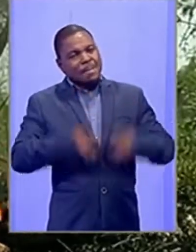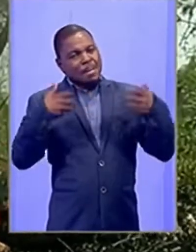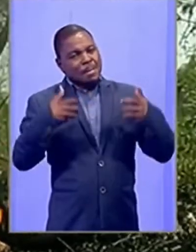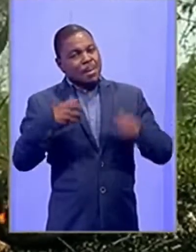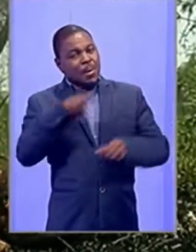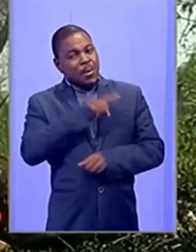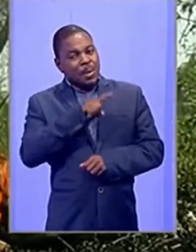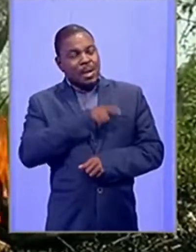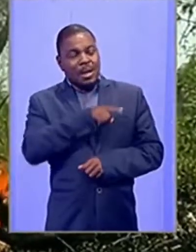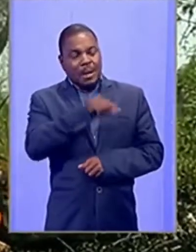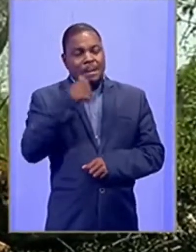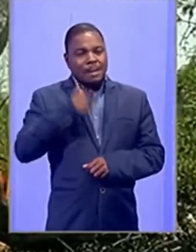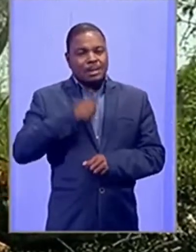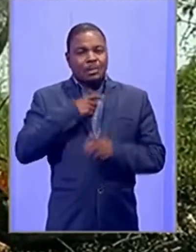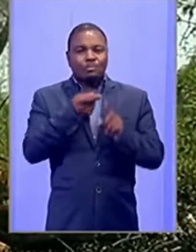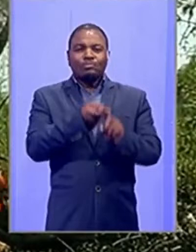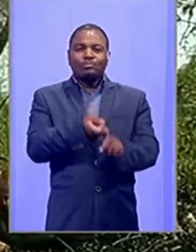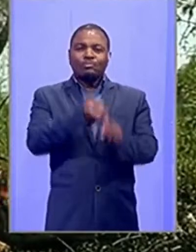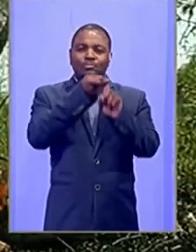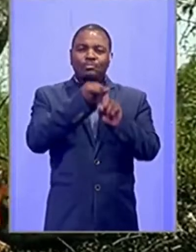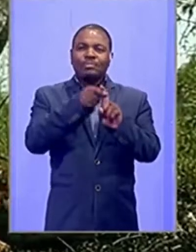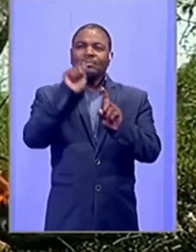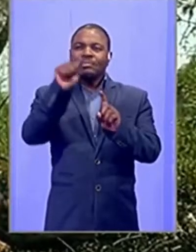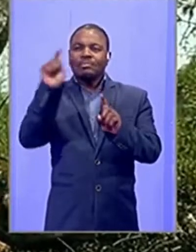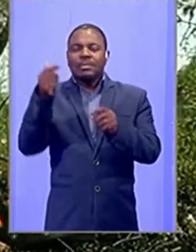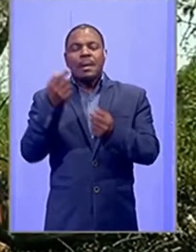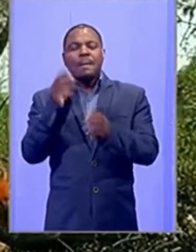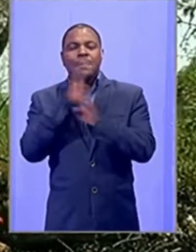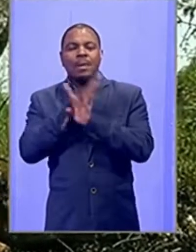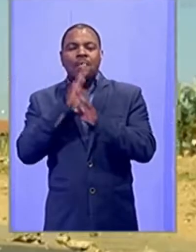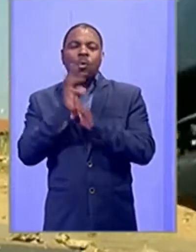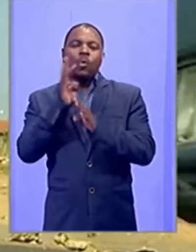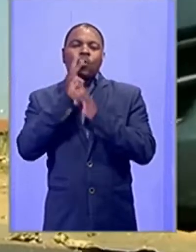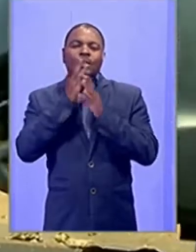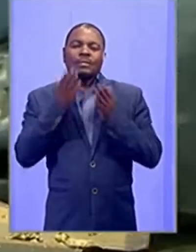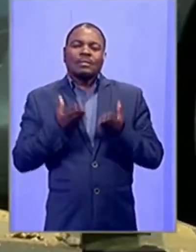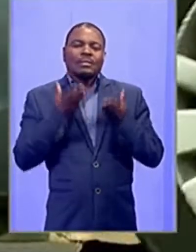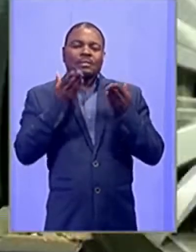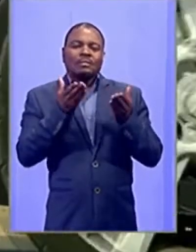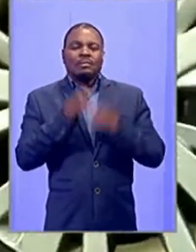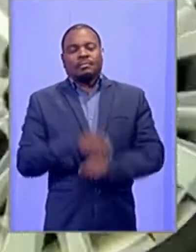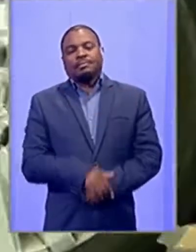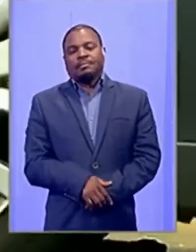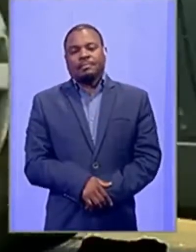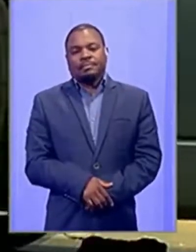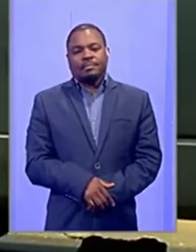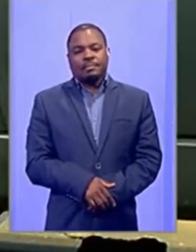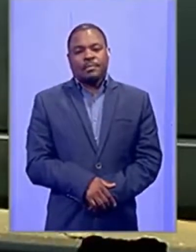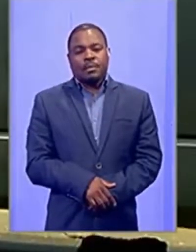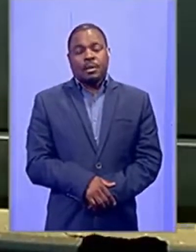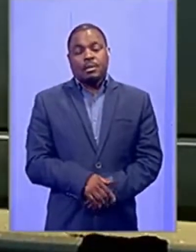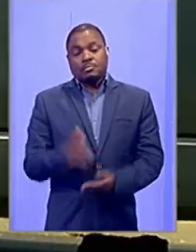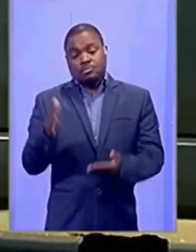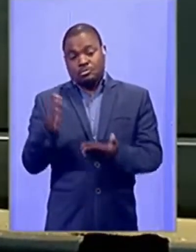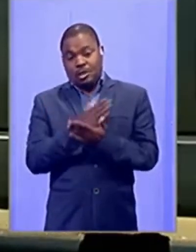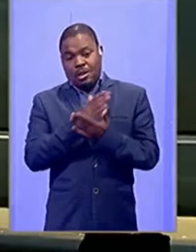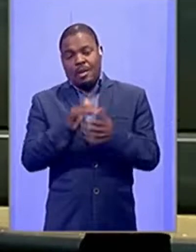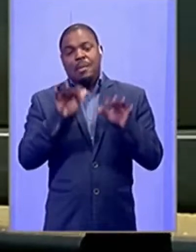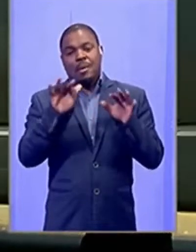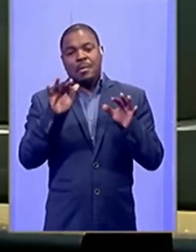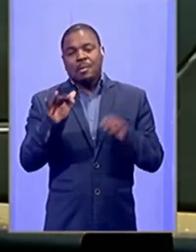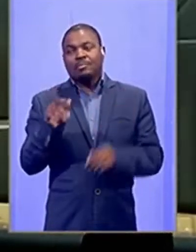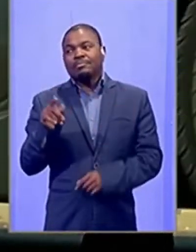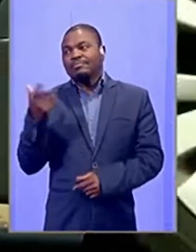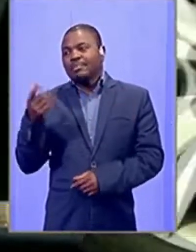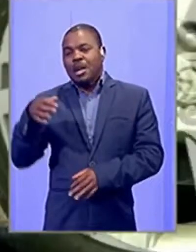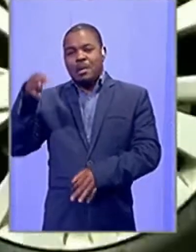ge Mmasepala o emišitše ka go šomiša babi ba meetse ba private go abela badudi meetse. Go na le bao ba šomišago